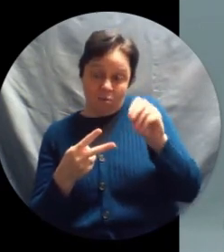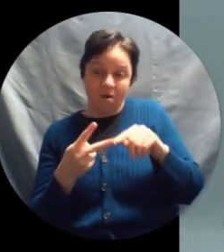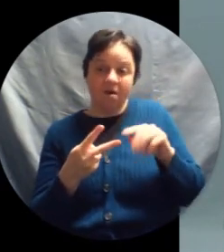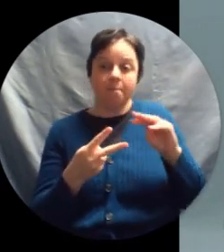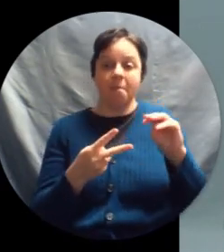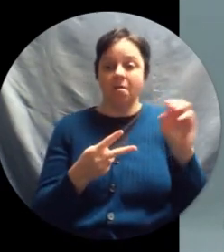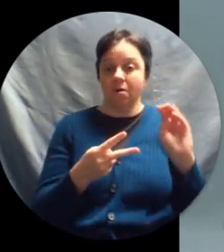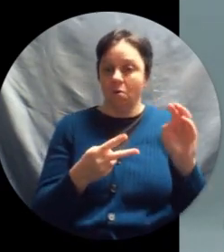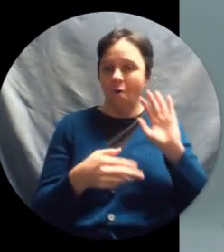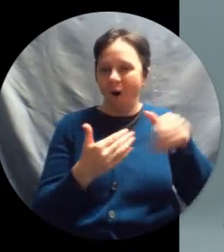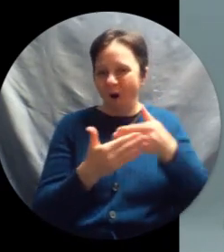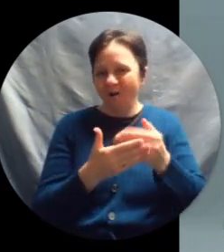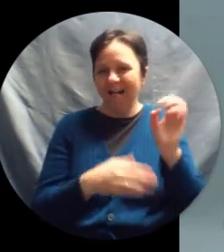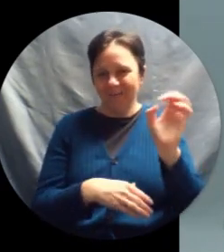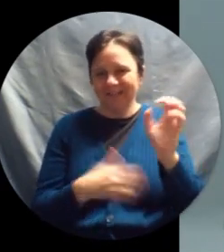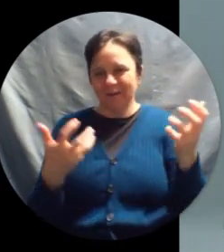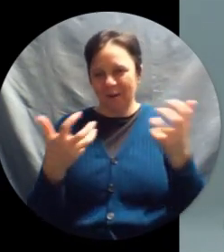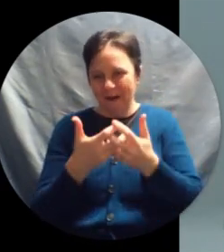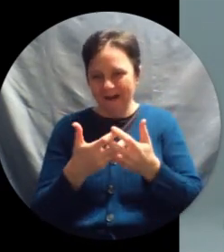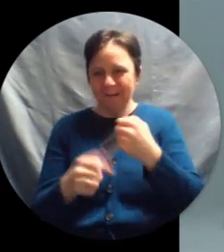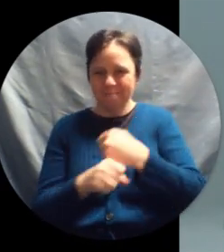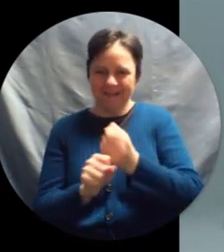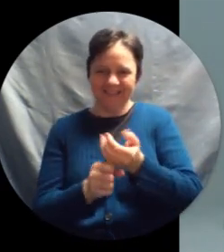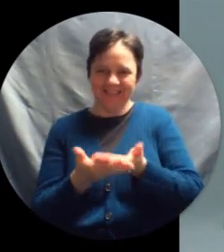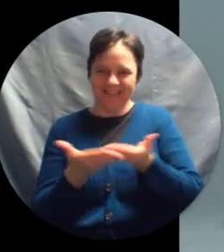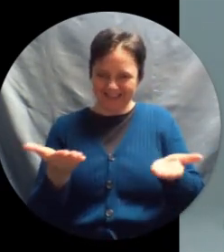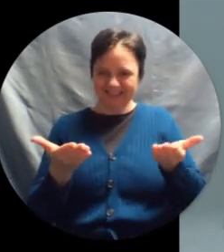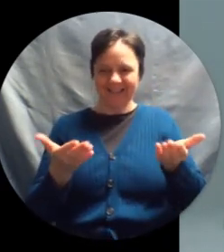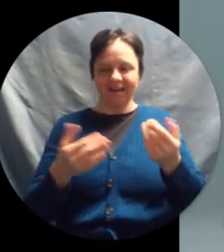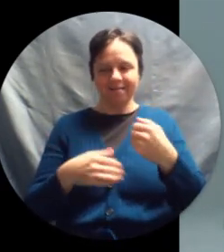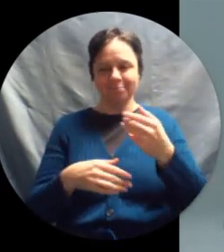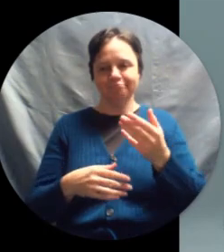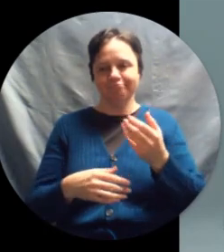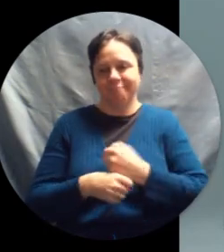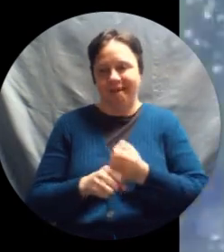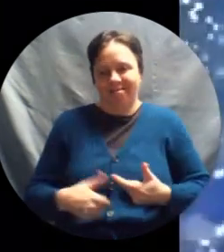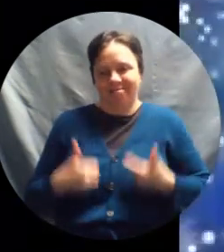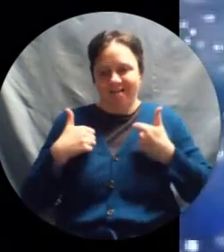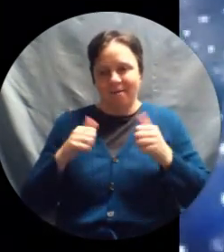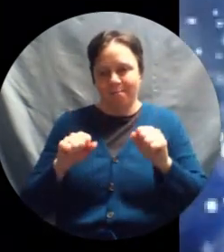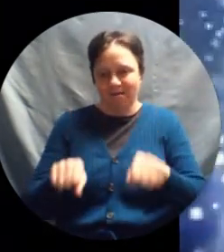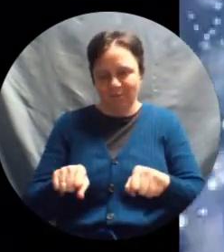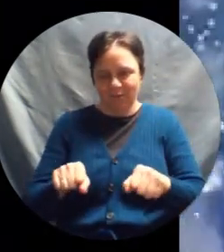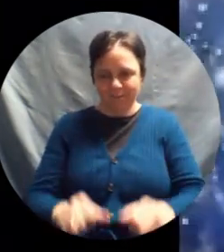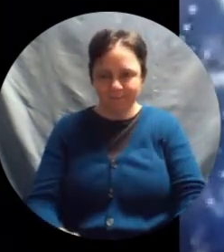combined one way or another, making up the substances that make life possible.